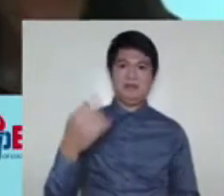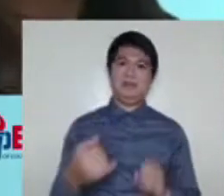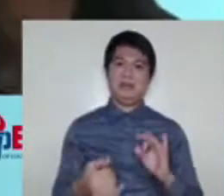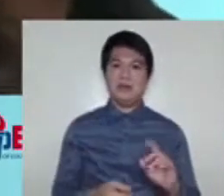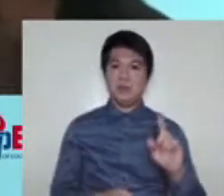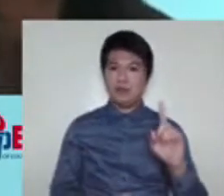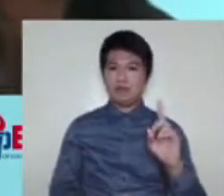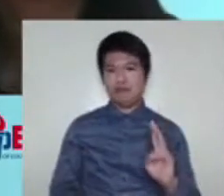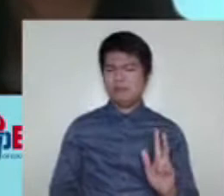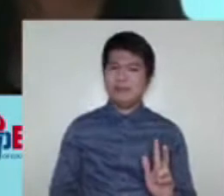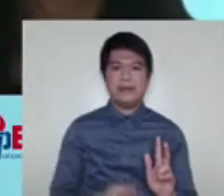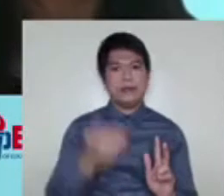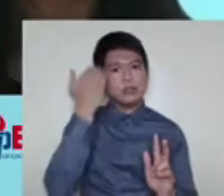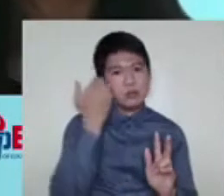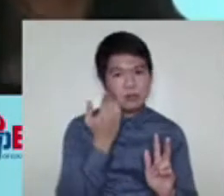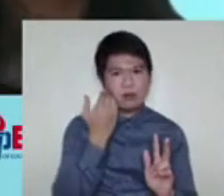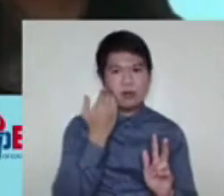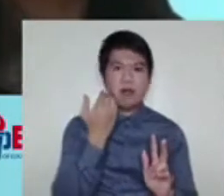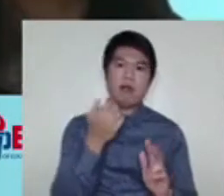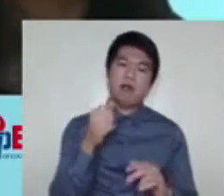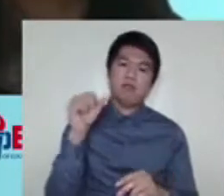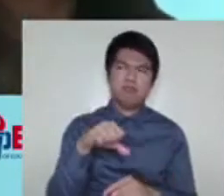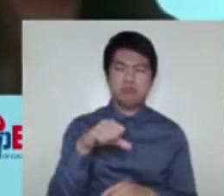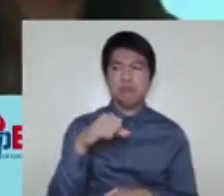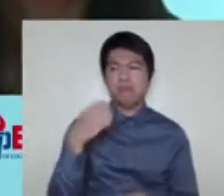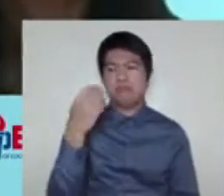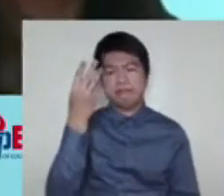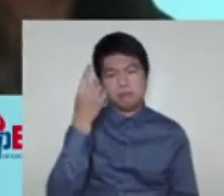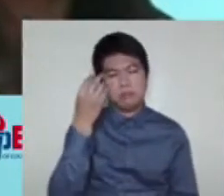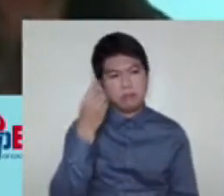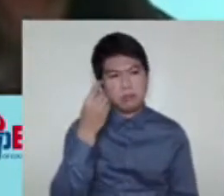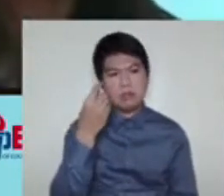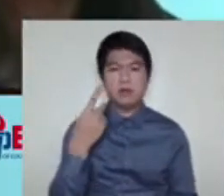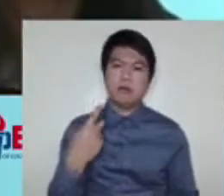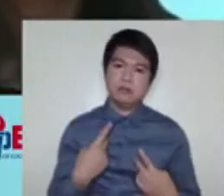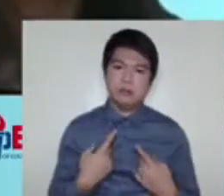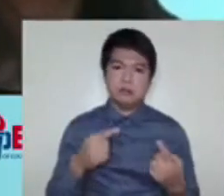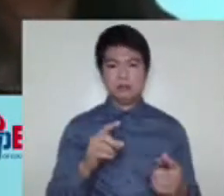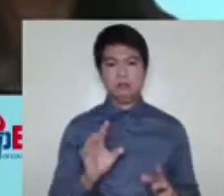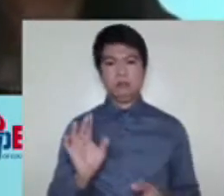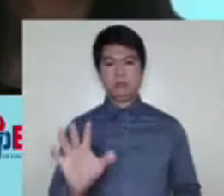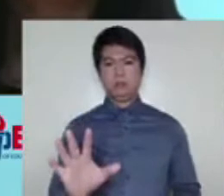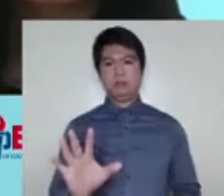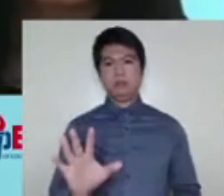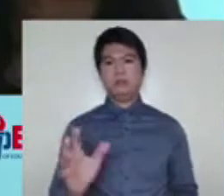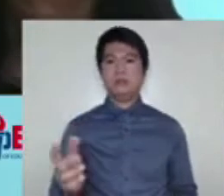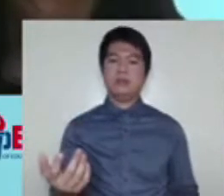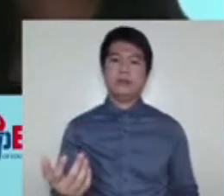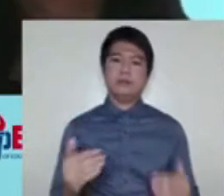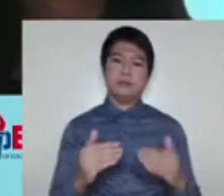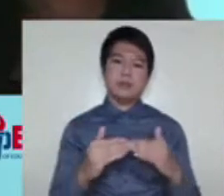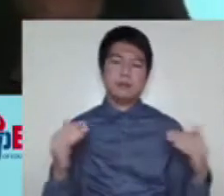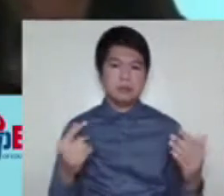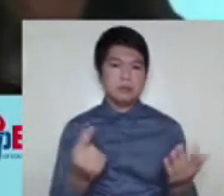some are poorly reflected, then you have here on our screen the respective equivalents on performance for